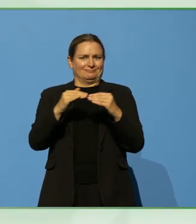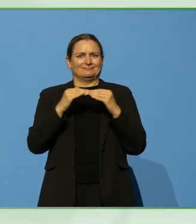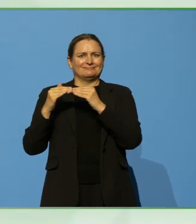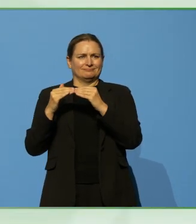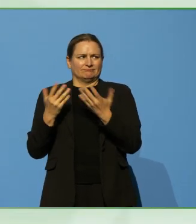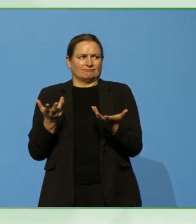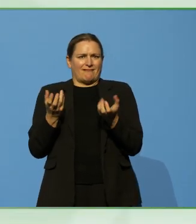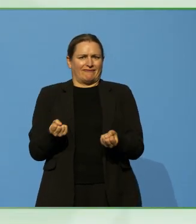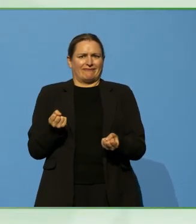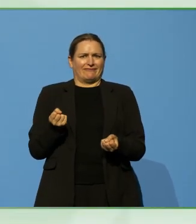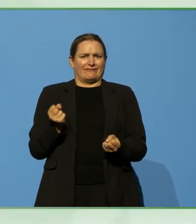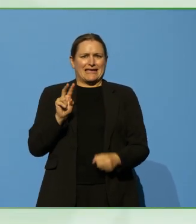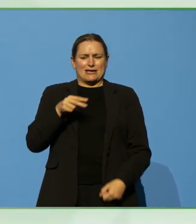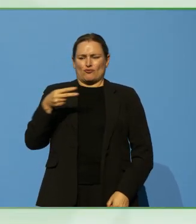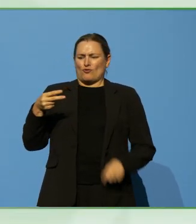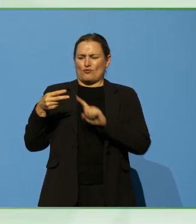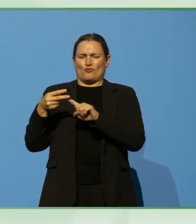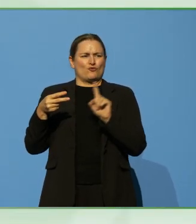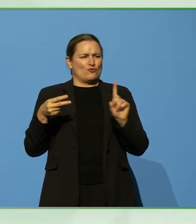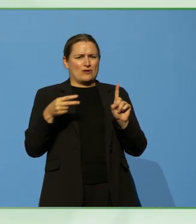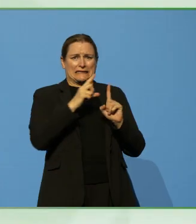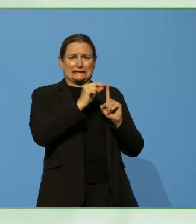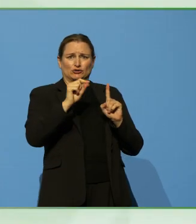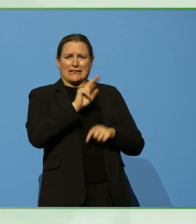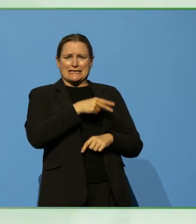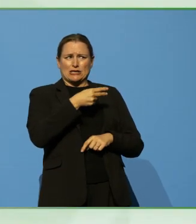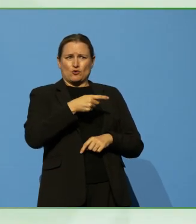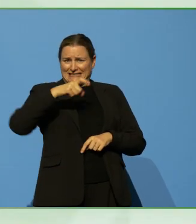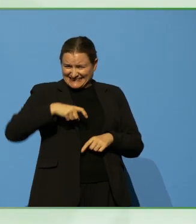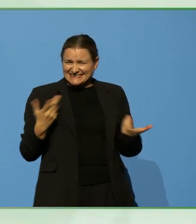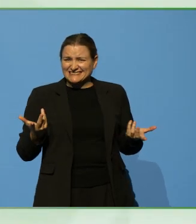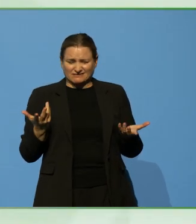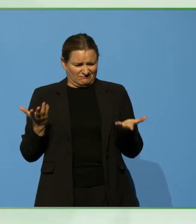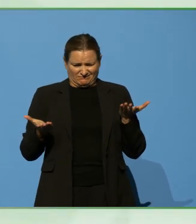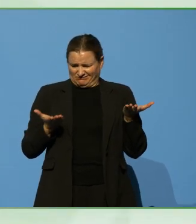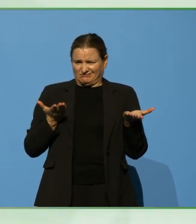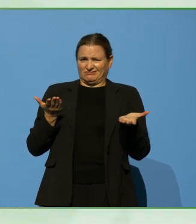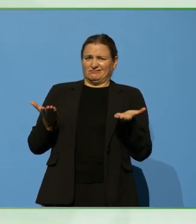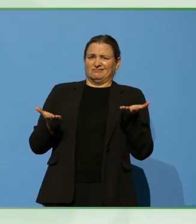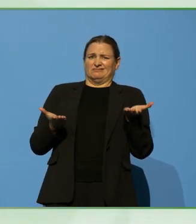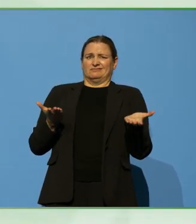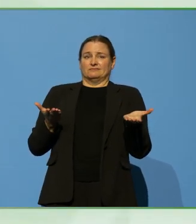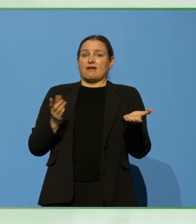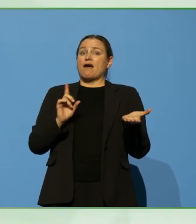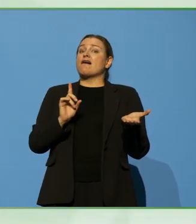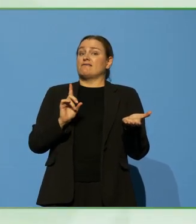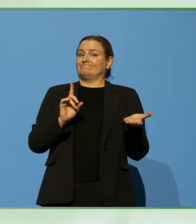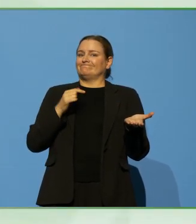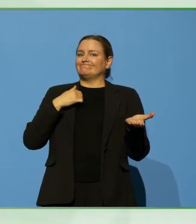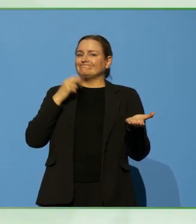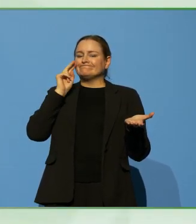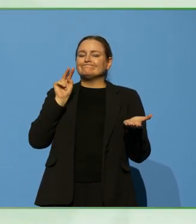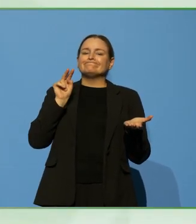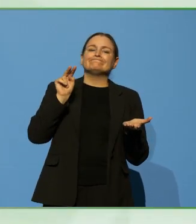the euro, do we need a digital euro at all? So part of the answer really is in the growing expectation